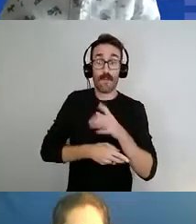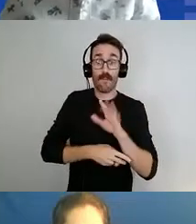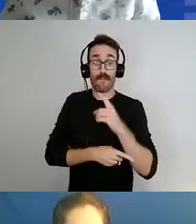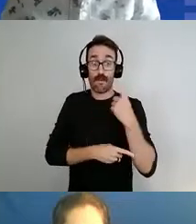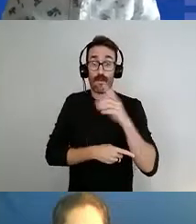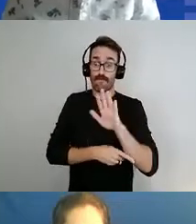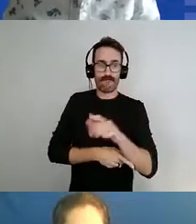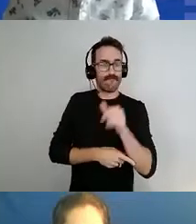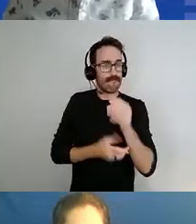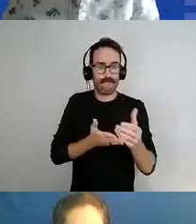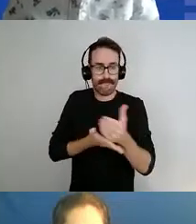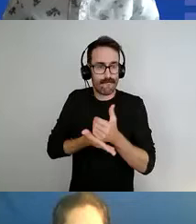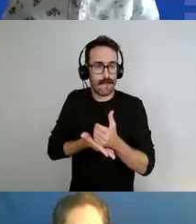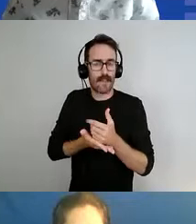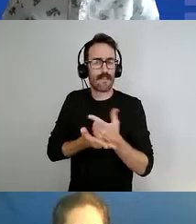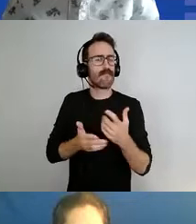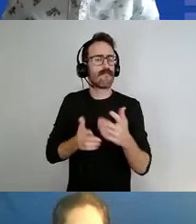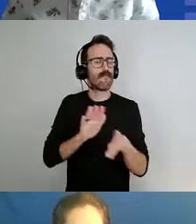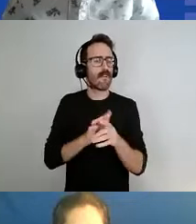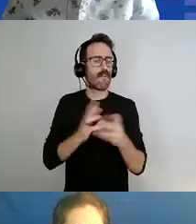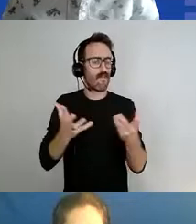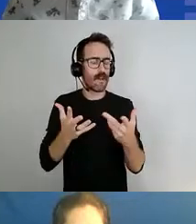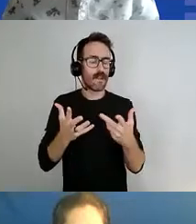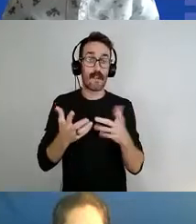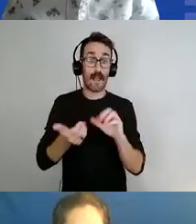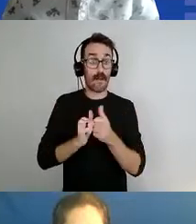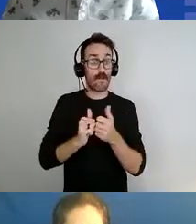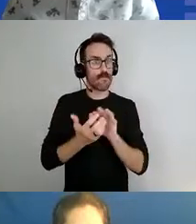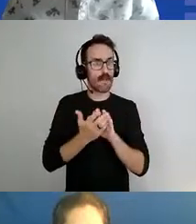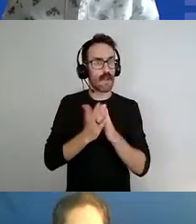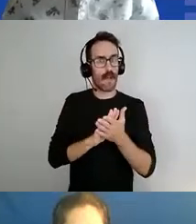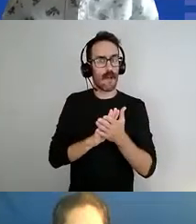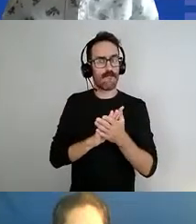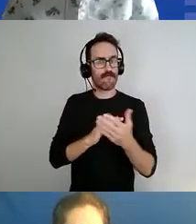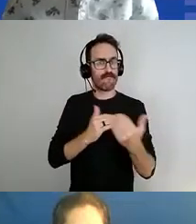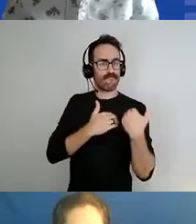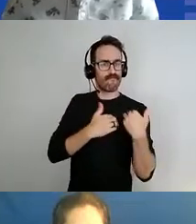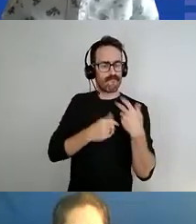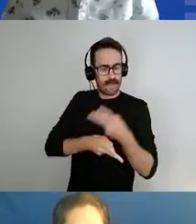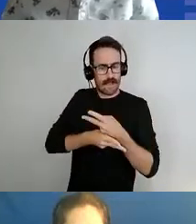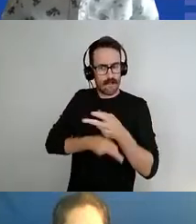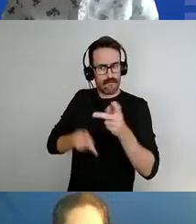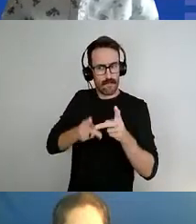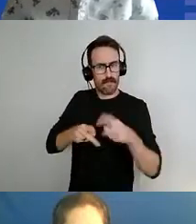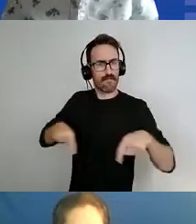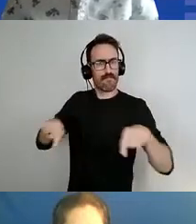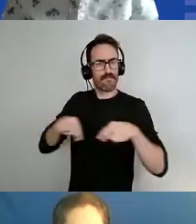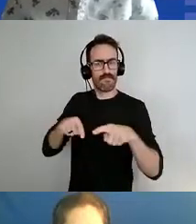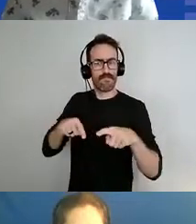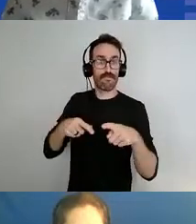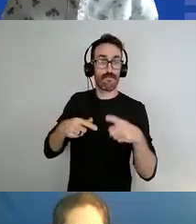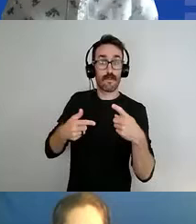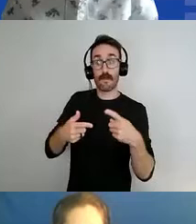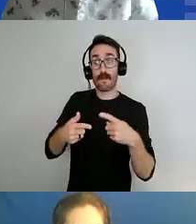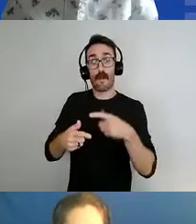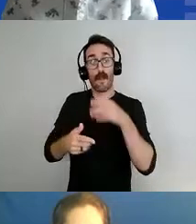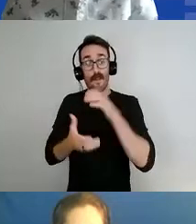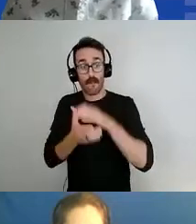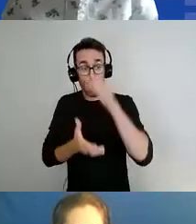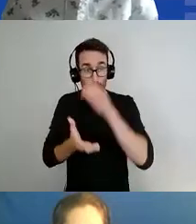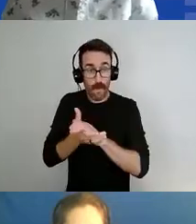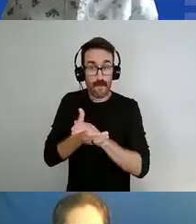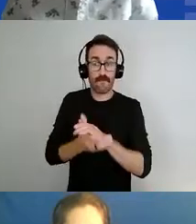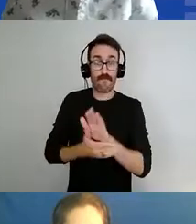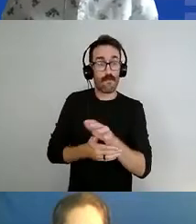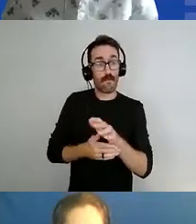carers? So the pathways to becoming carers varied greatly. These included caring for a spouse or a primary